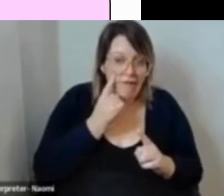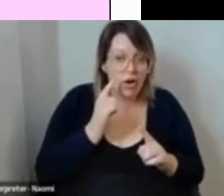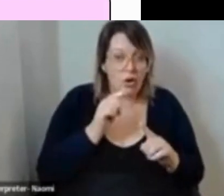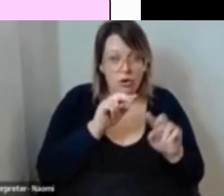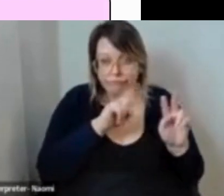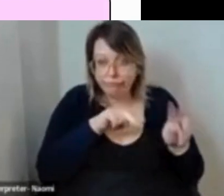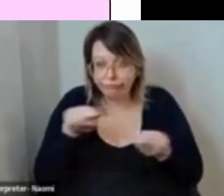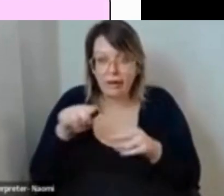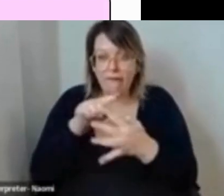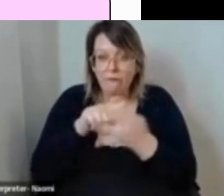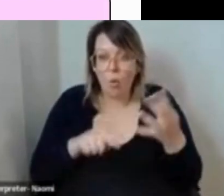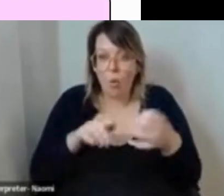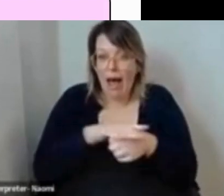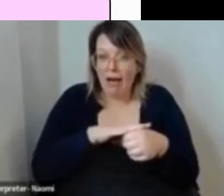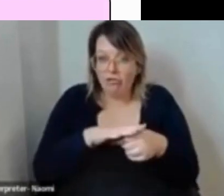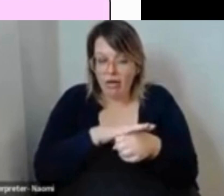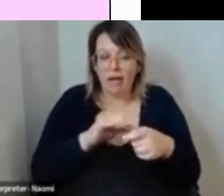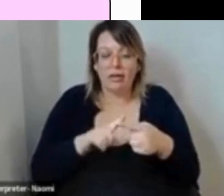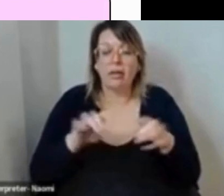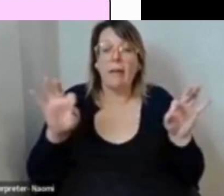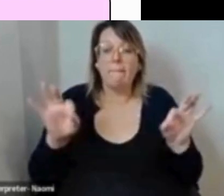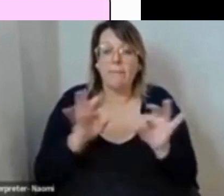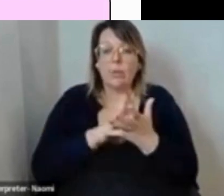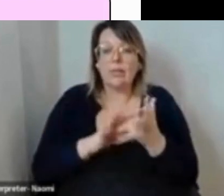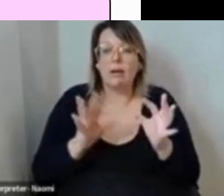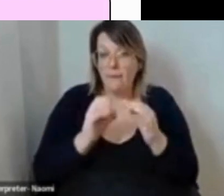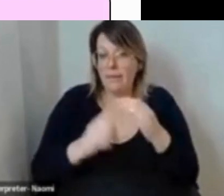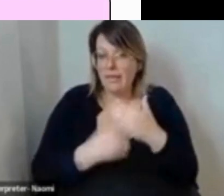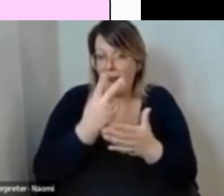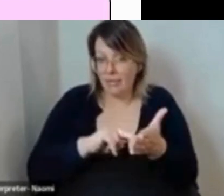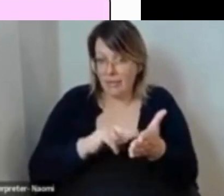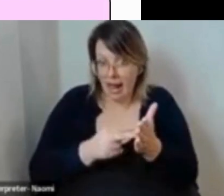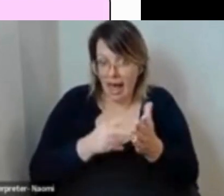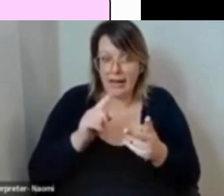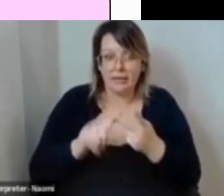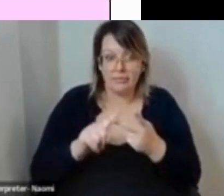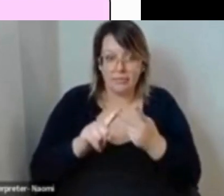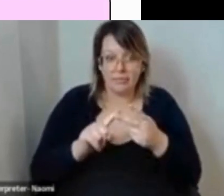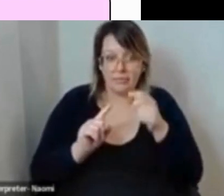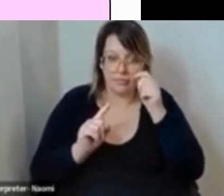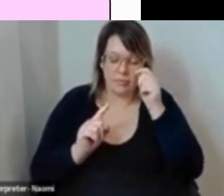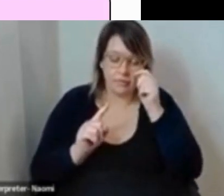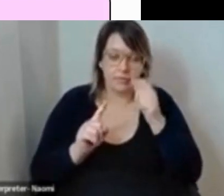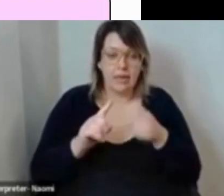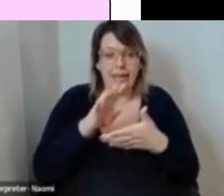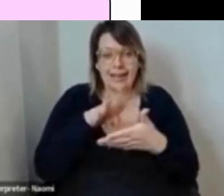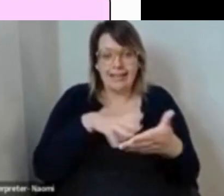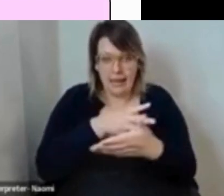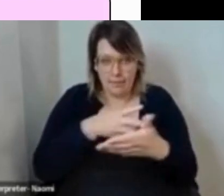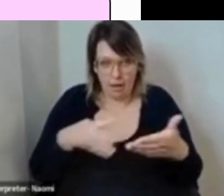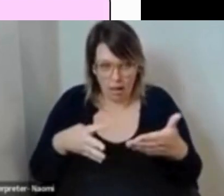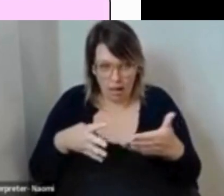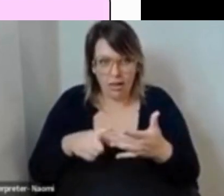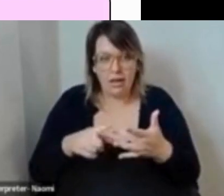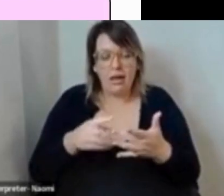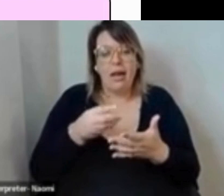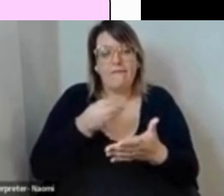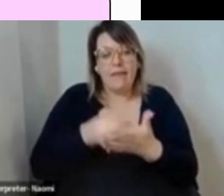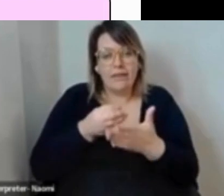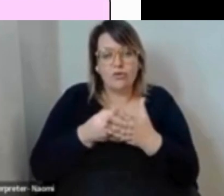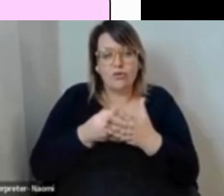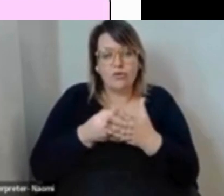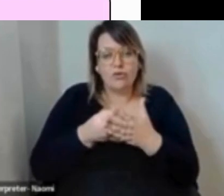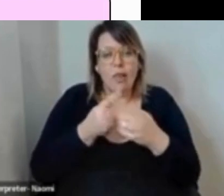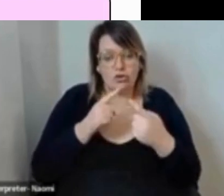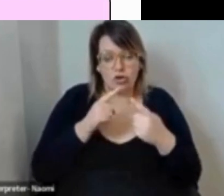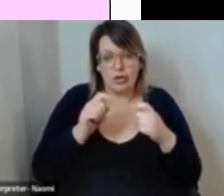things: your Music Hub development plan, partners table, budget within the financial information templates, and